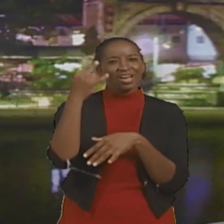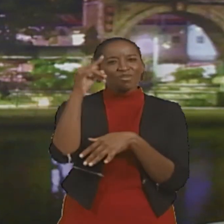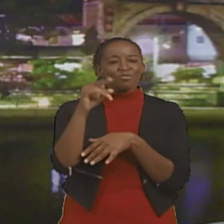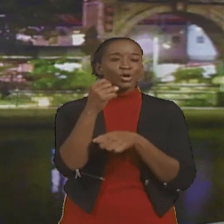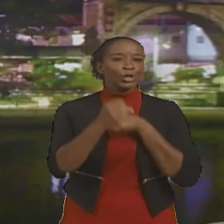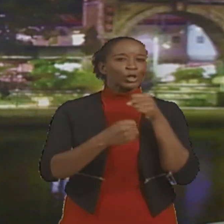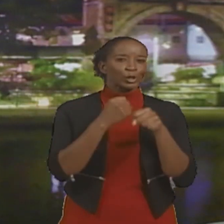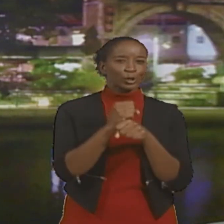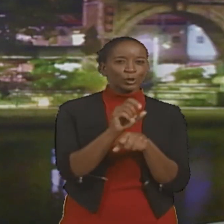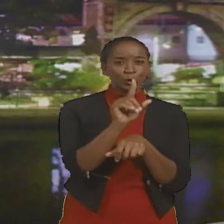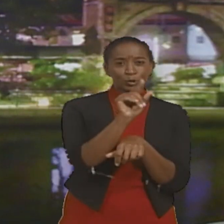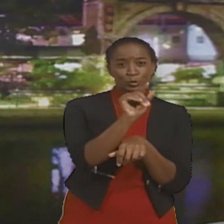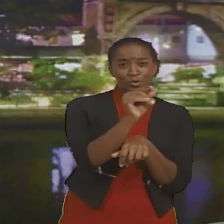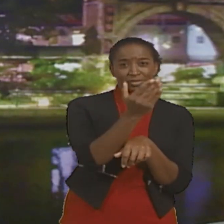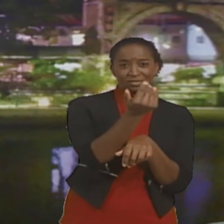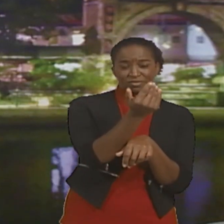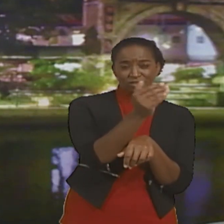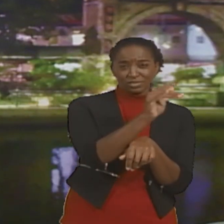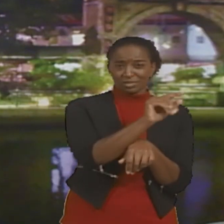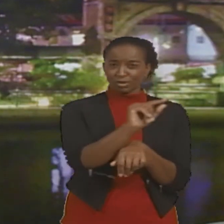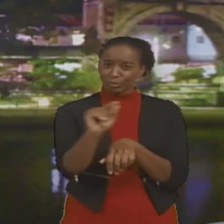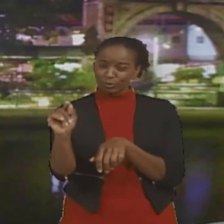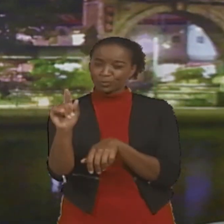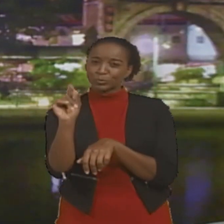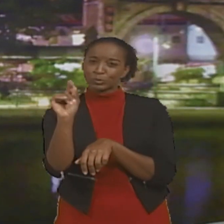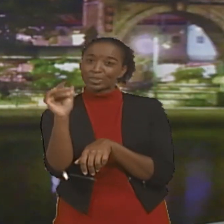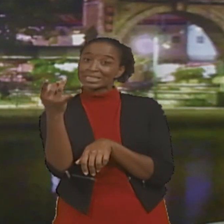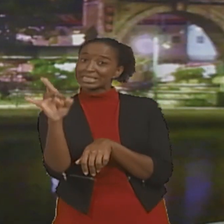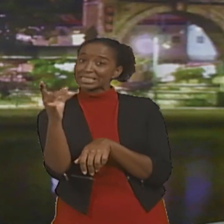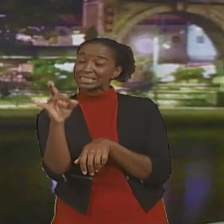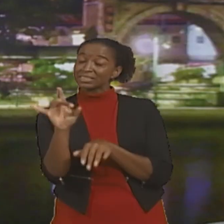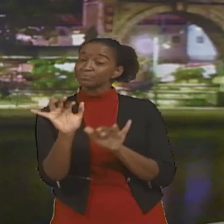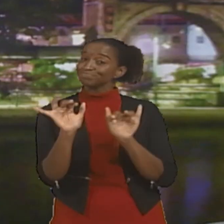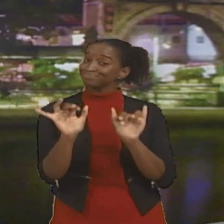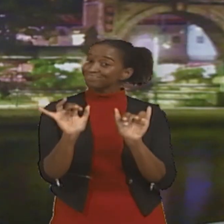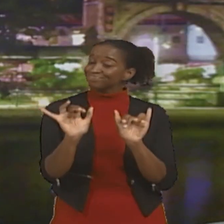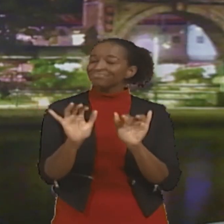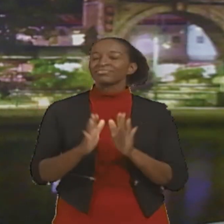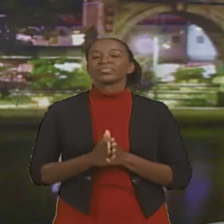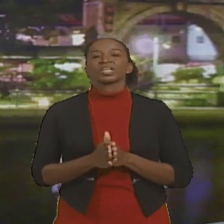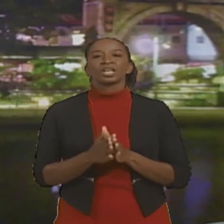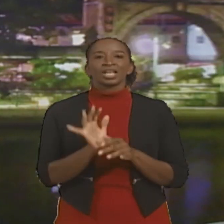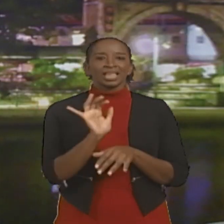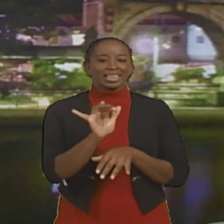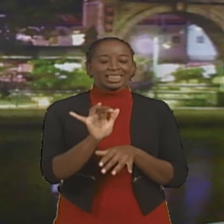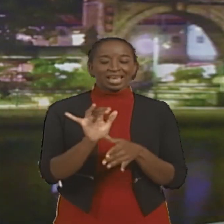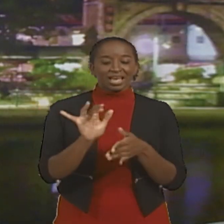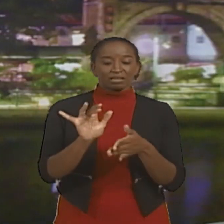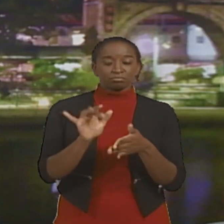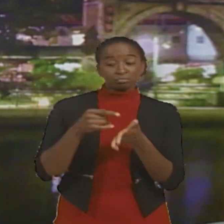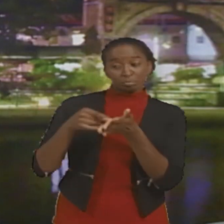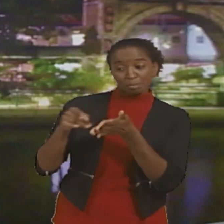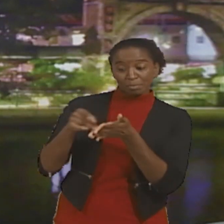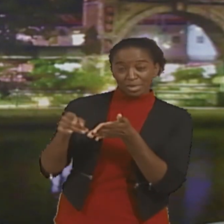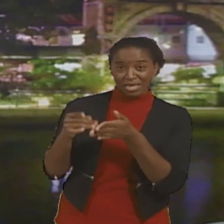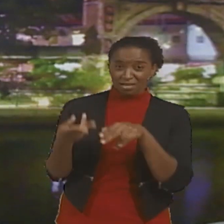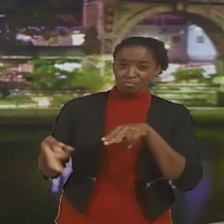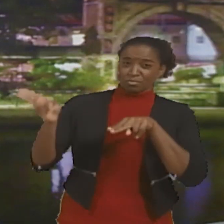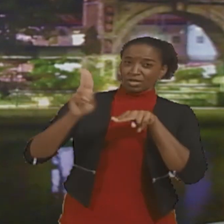2016, 2017 and 2018. However, the waiver for external companies will apply to the period January